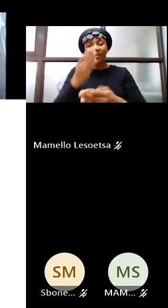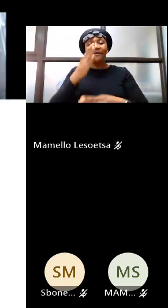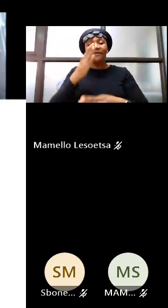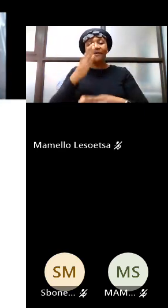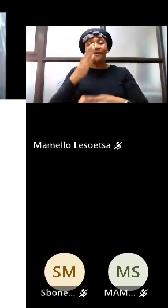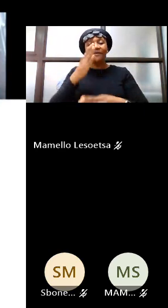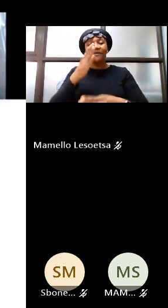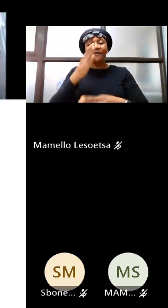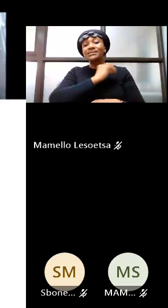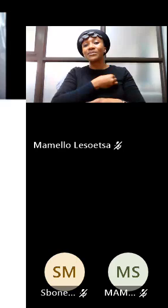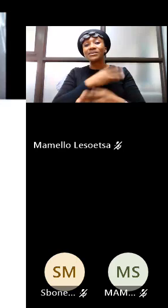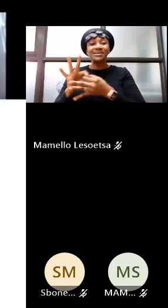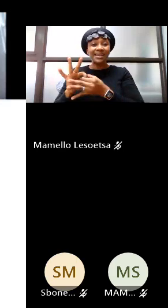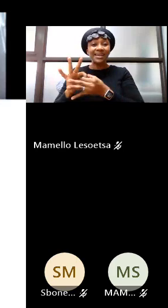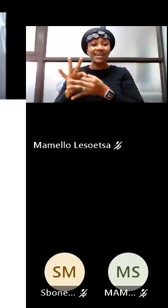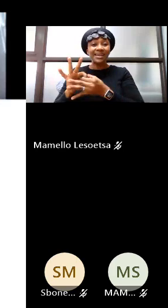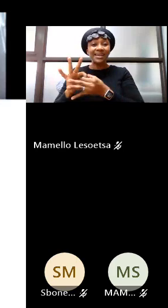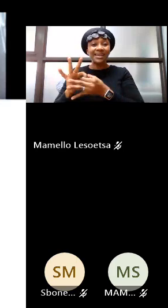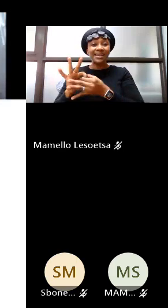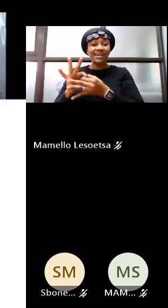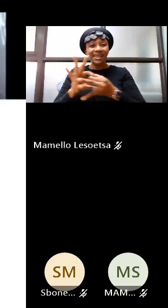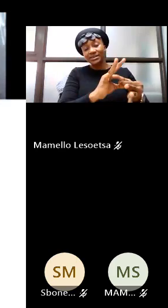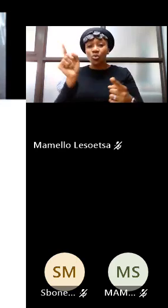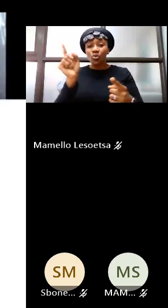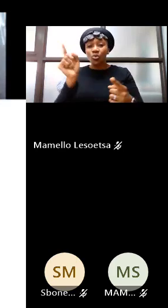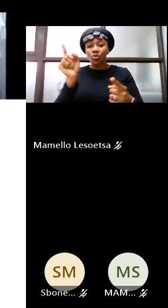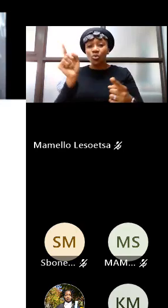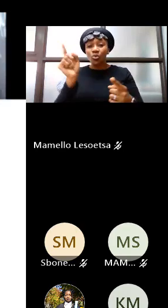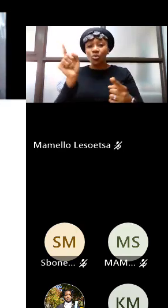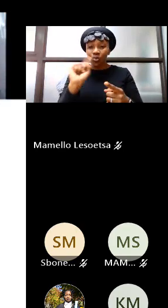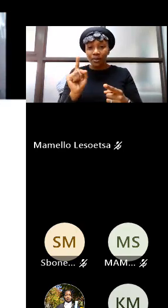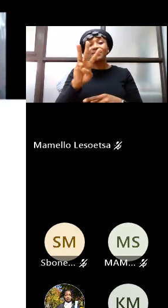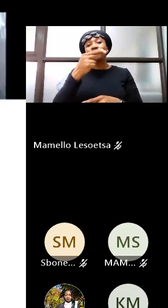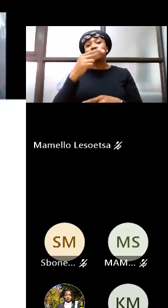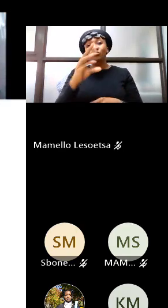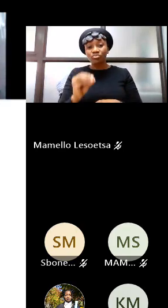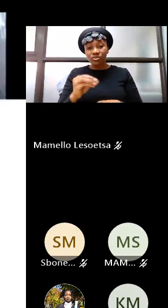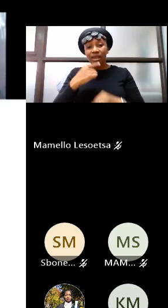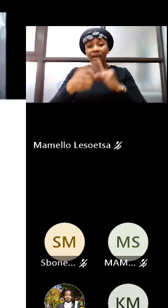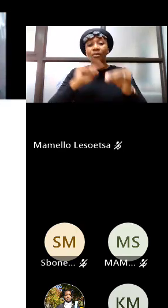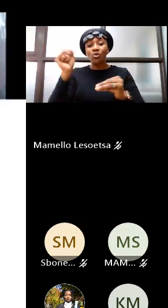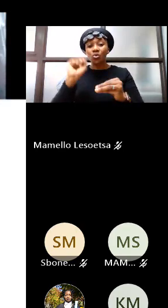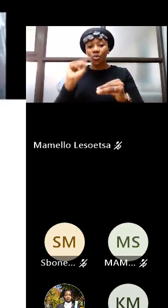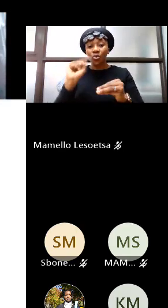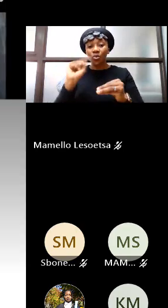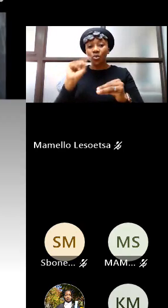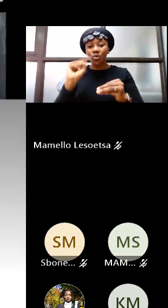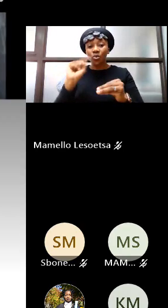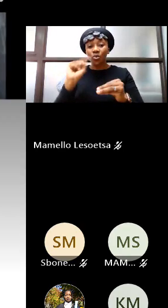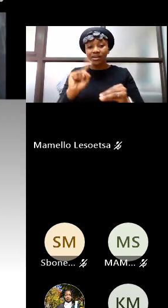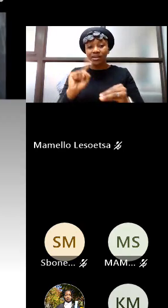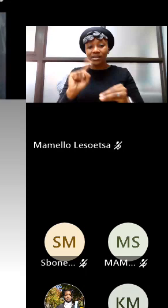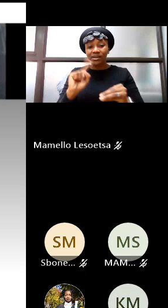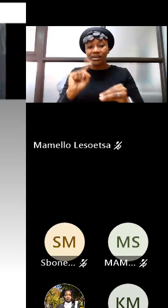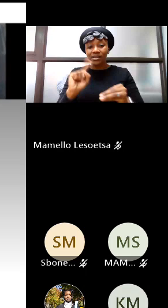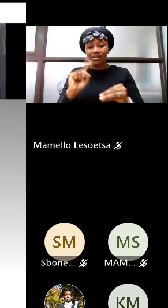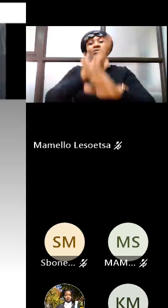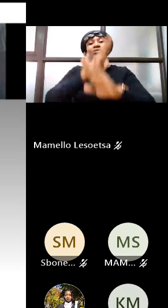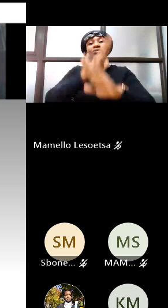relation to, of course, it's issued by the WHO to a health condition, but it provides kind of